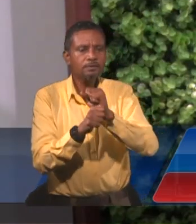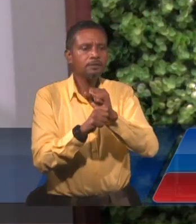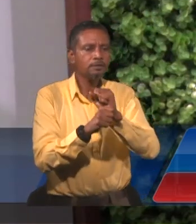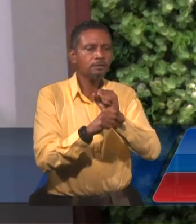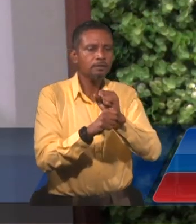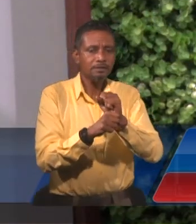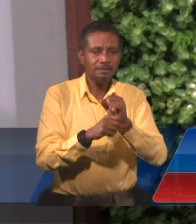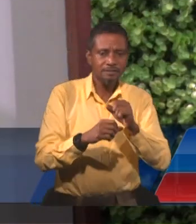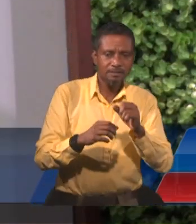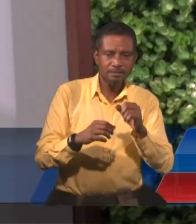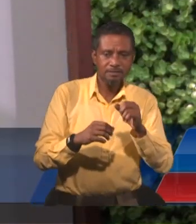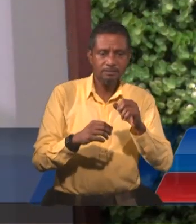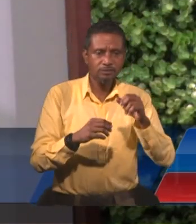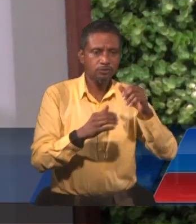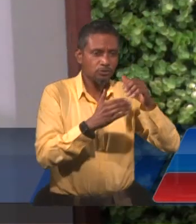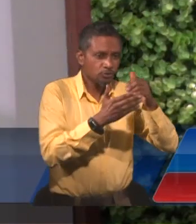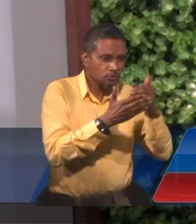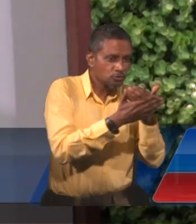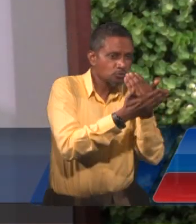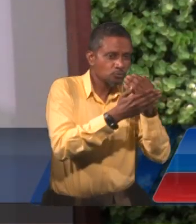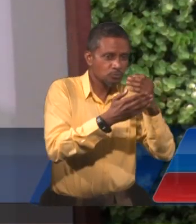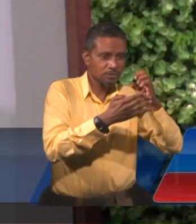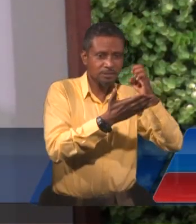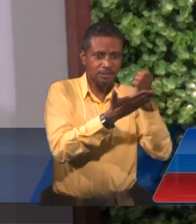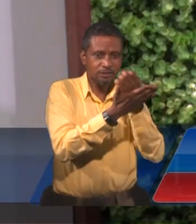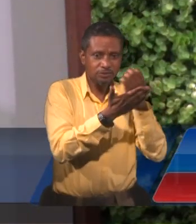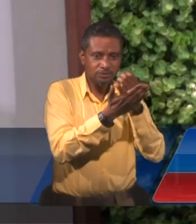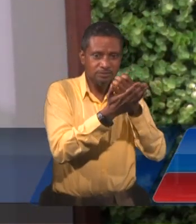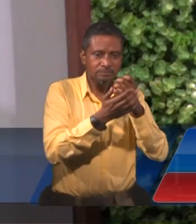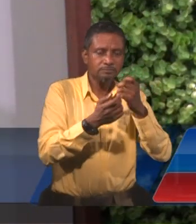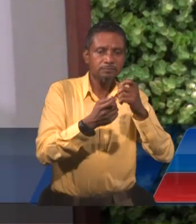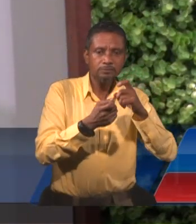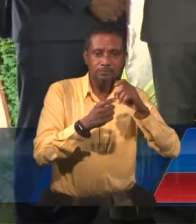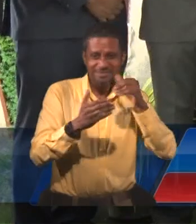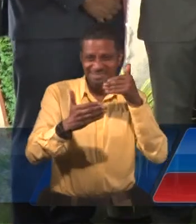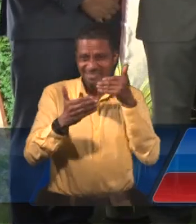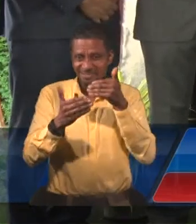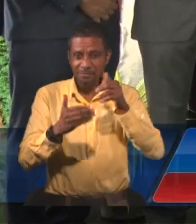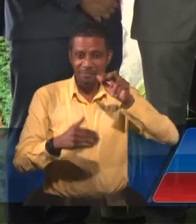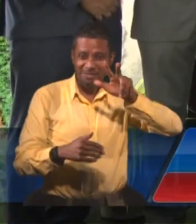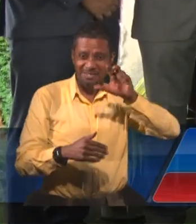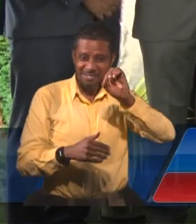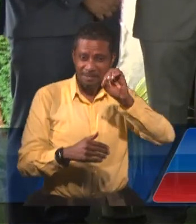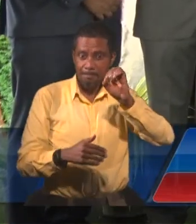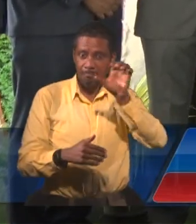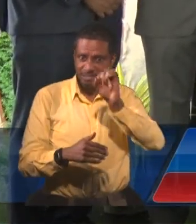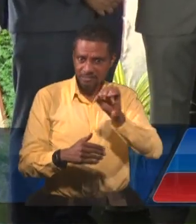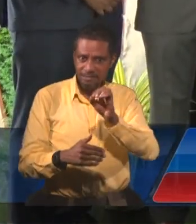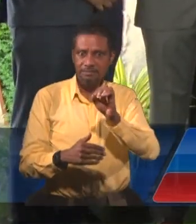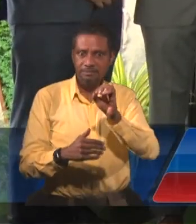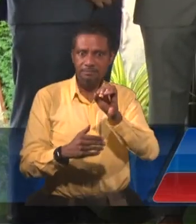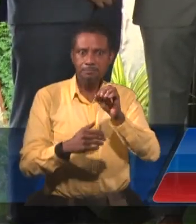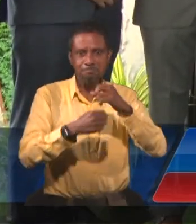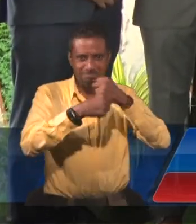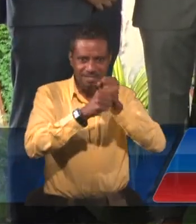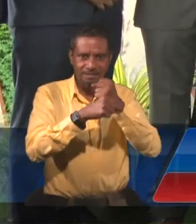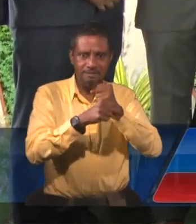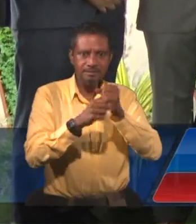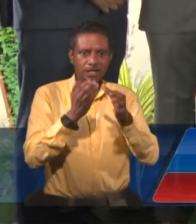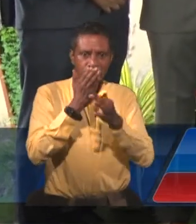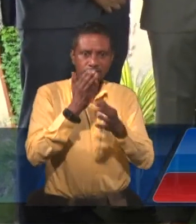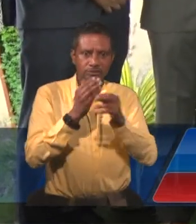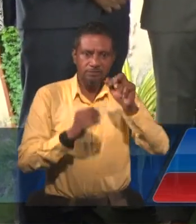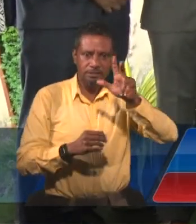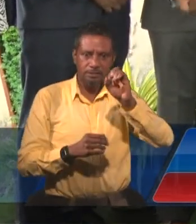from renewable energies to close to 30% here in the airport. General Manager of the Trinidad and Tobago Airports